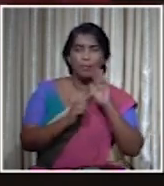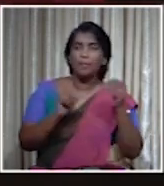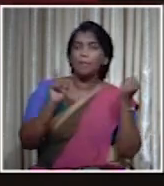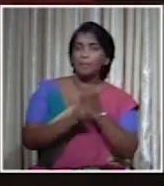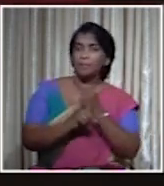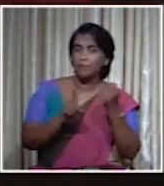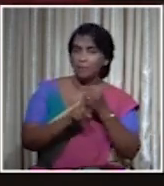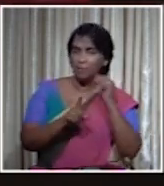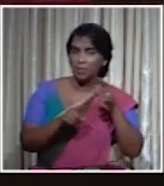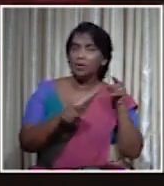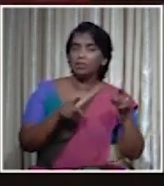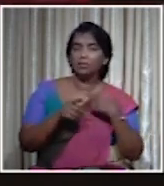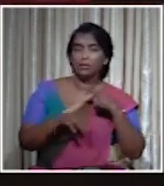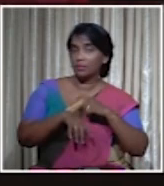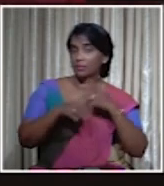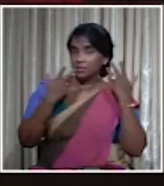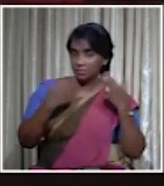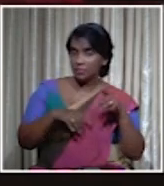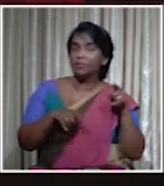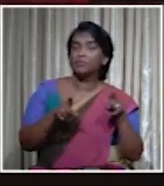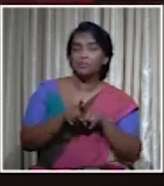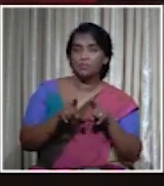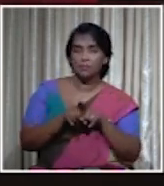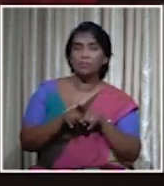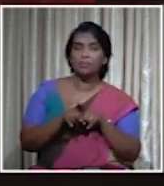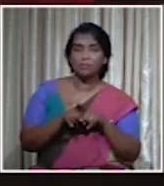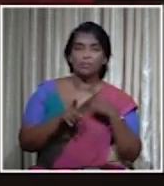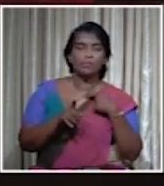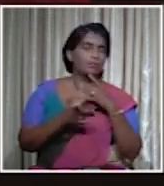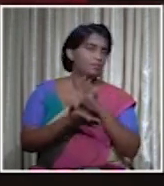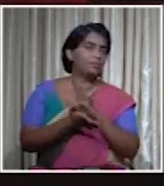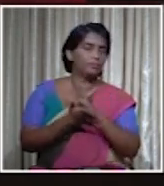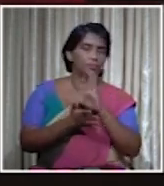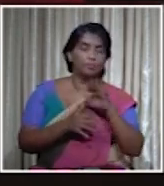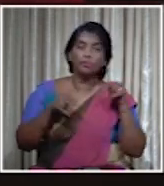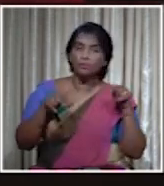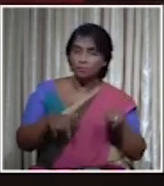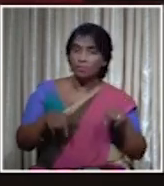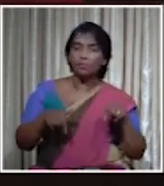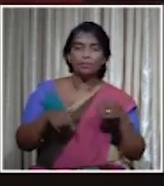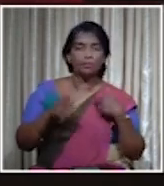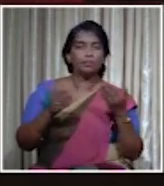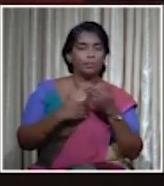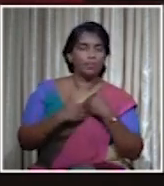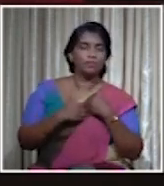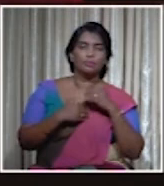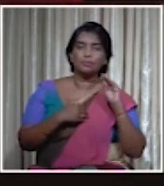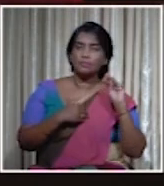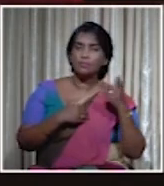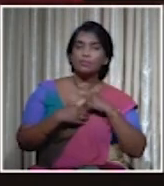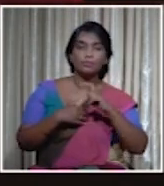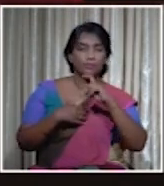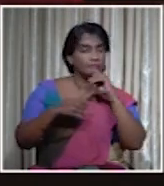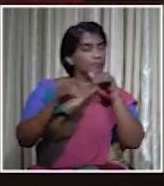matters several, we are very pleased at least now that we see some activism from the judiciary regarding